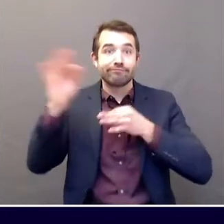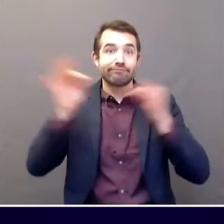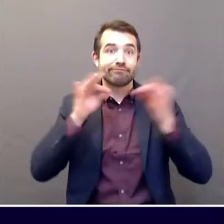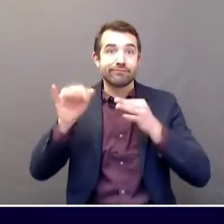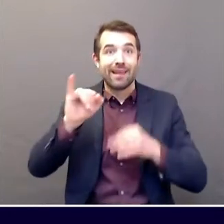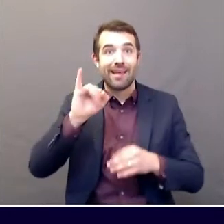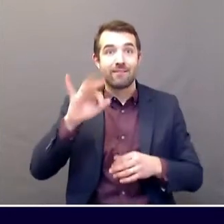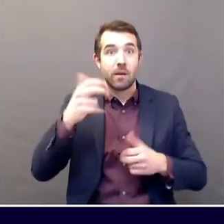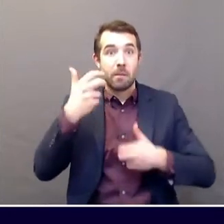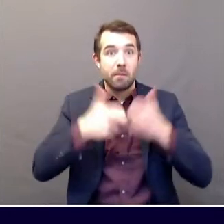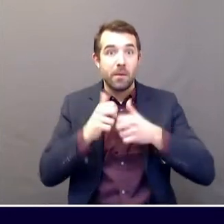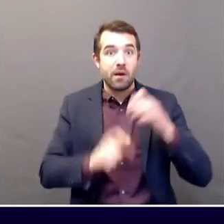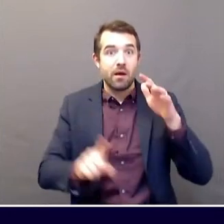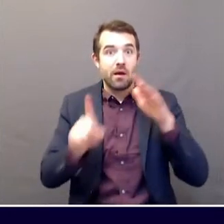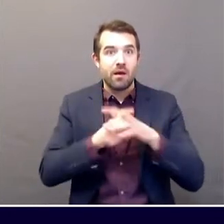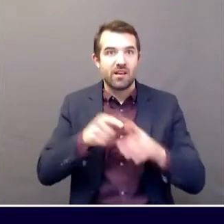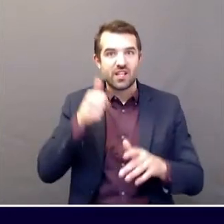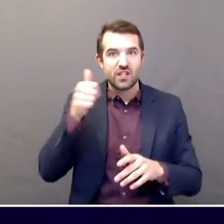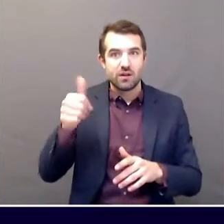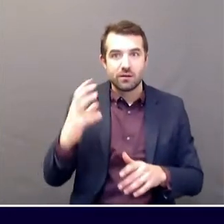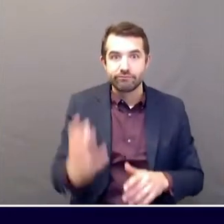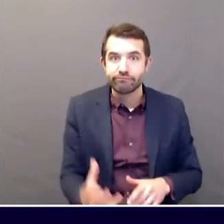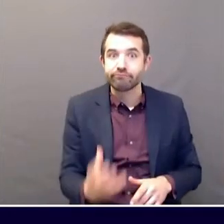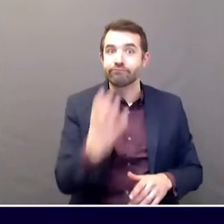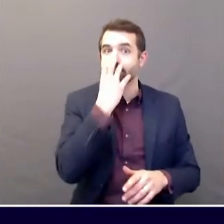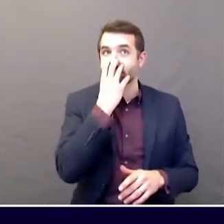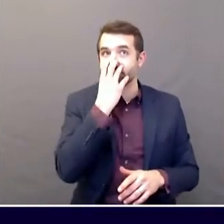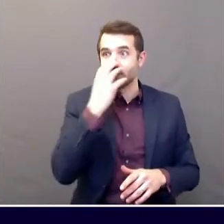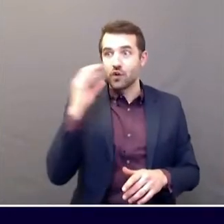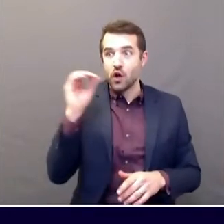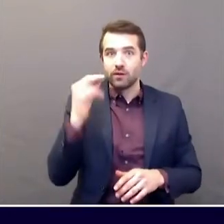of all of us with health needs. And then we're doing